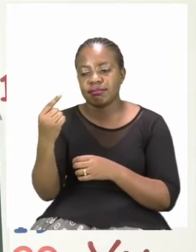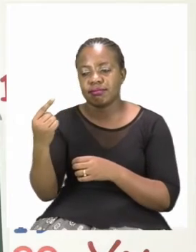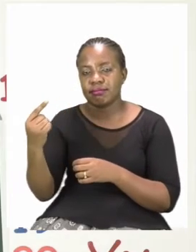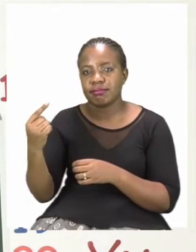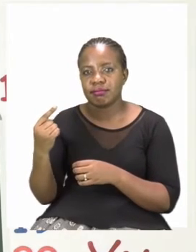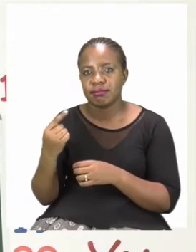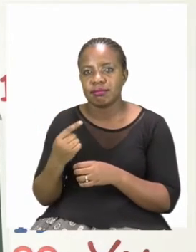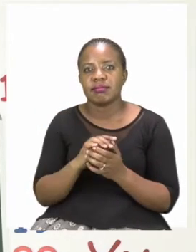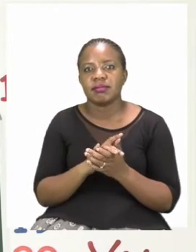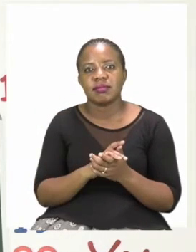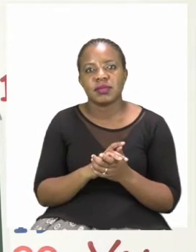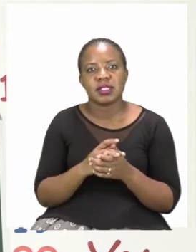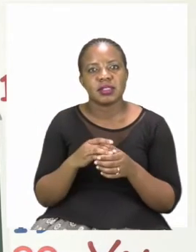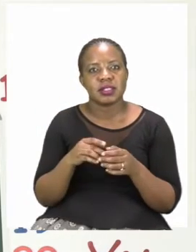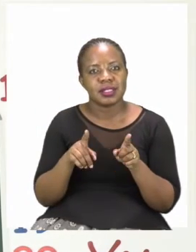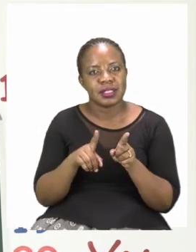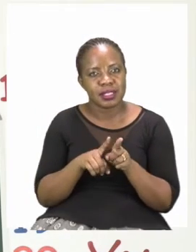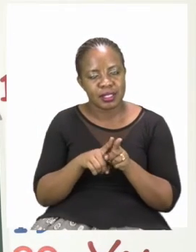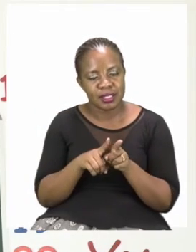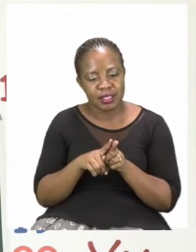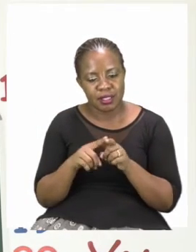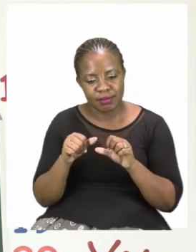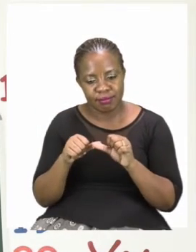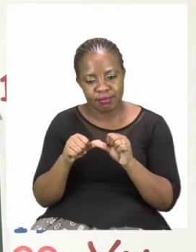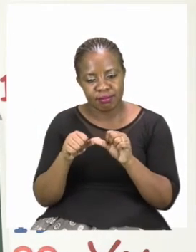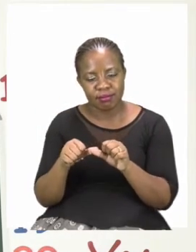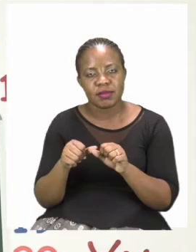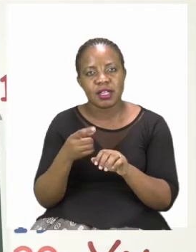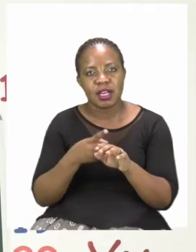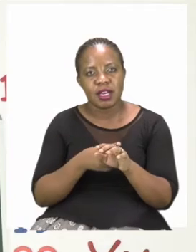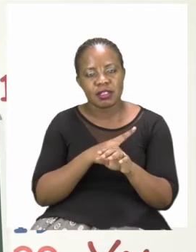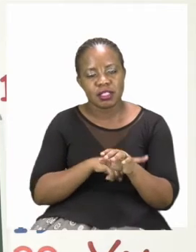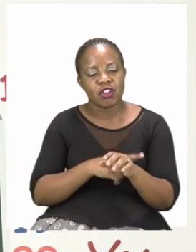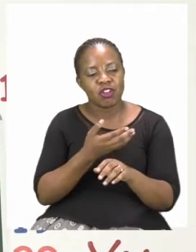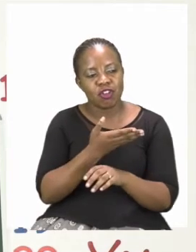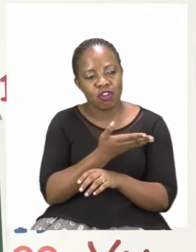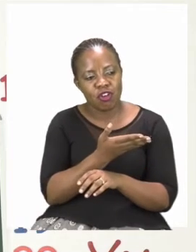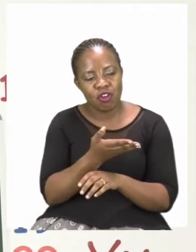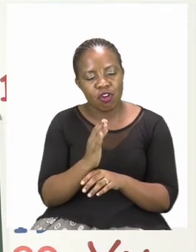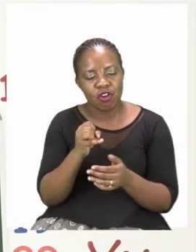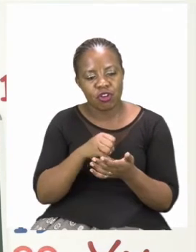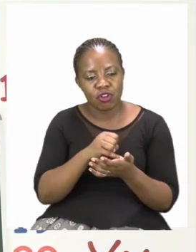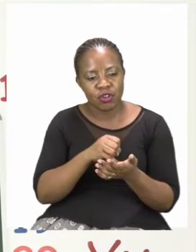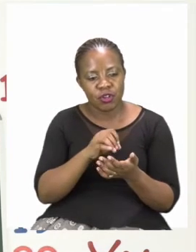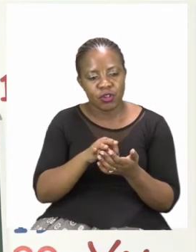pig decided that he wanted his house to be made up